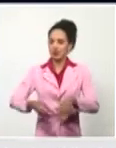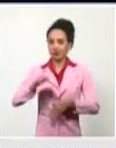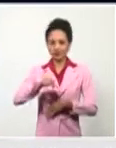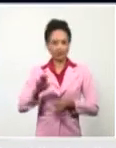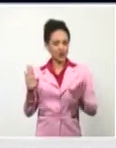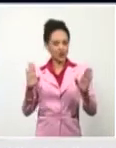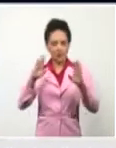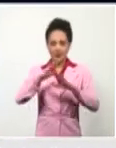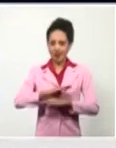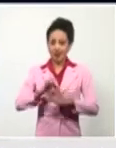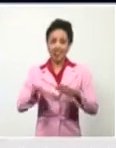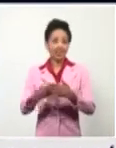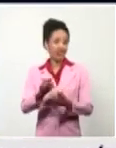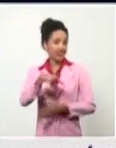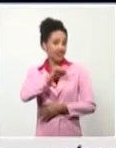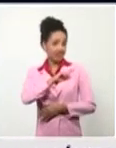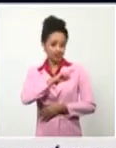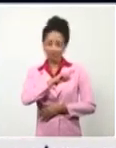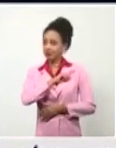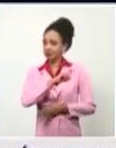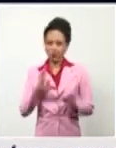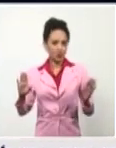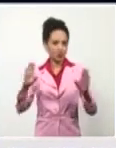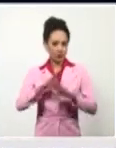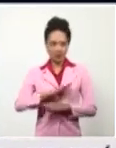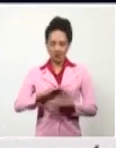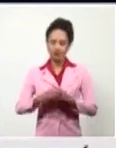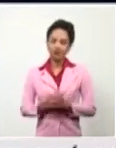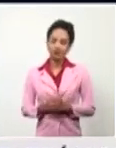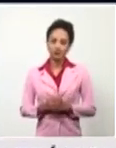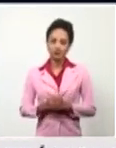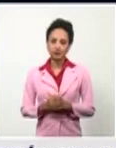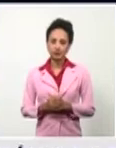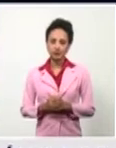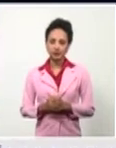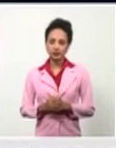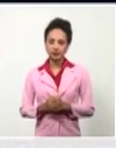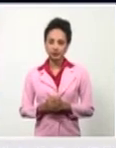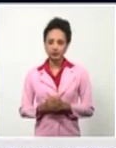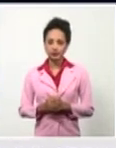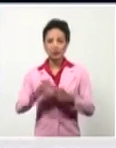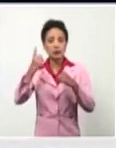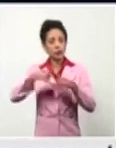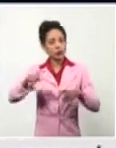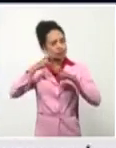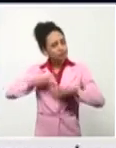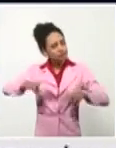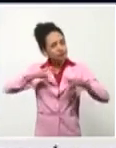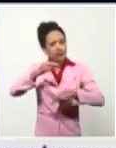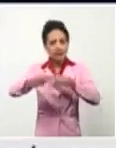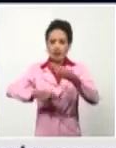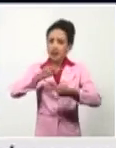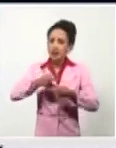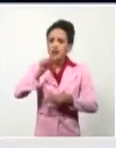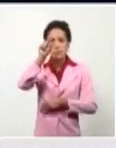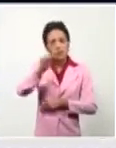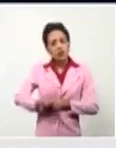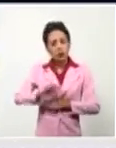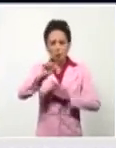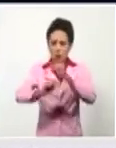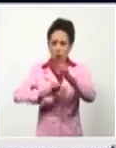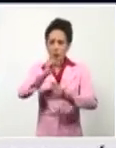yesterday. Nevertheless, as a result of the studies that have been conducted and cases that have